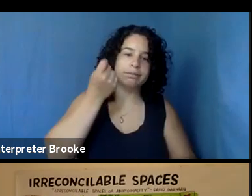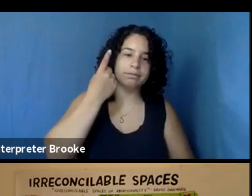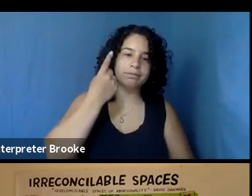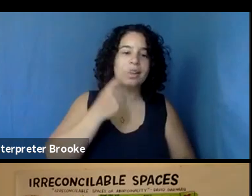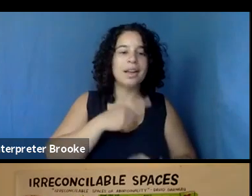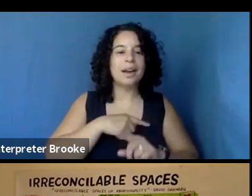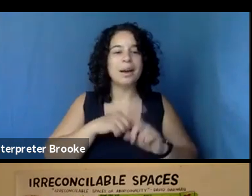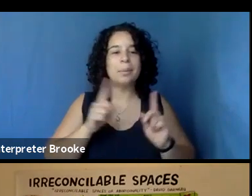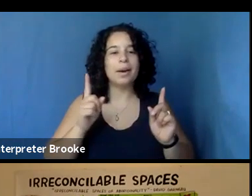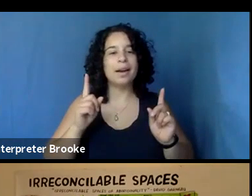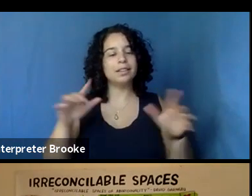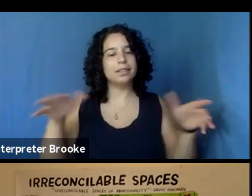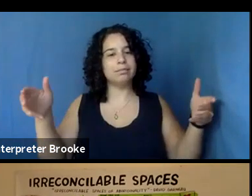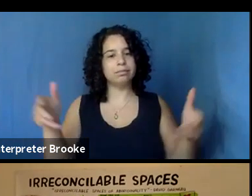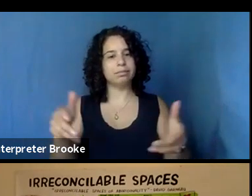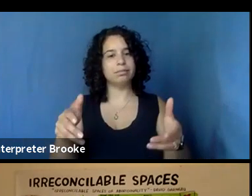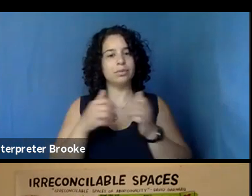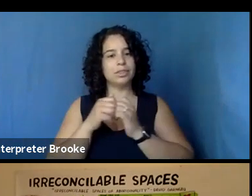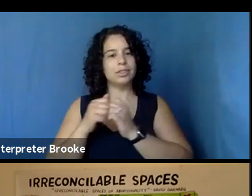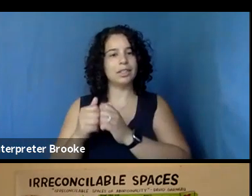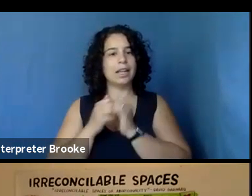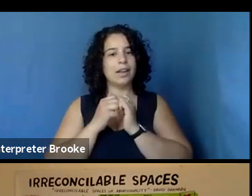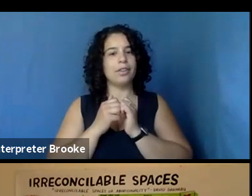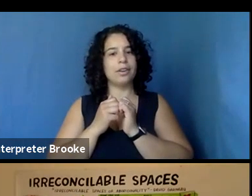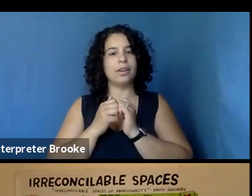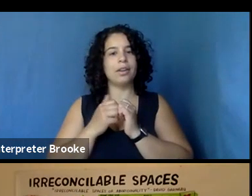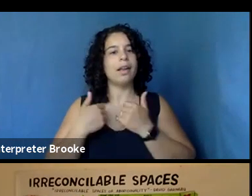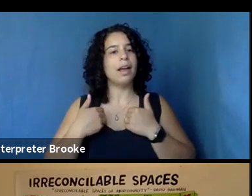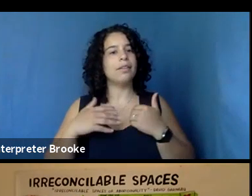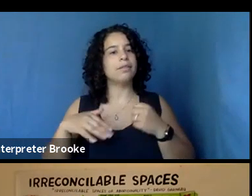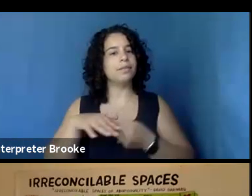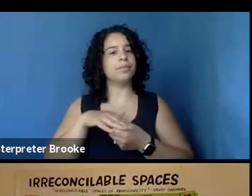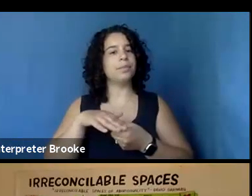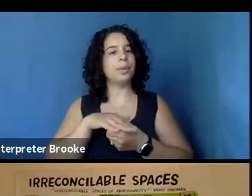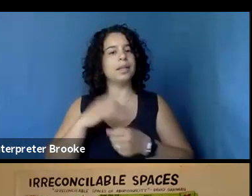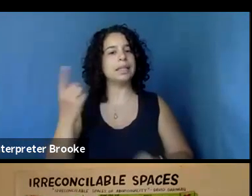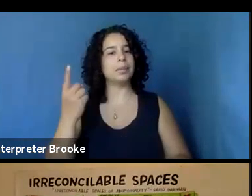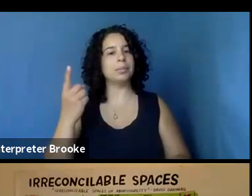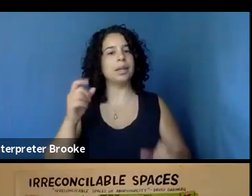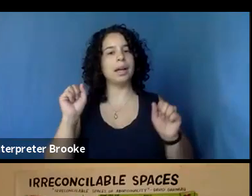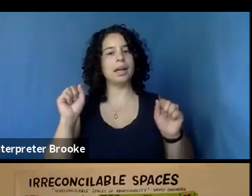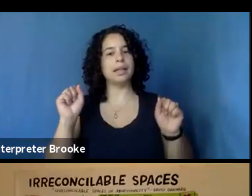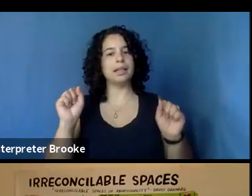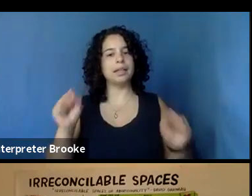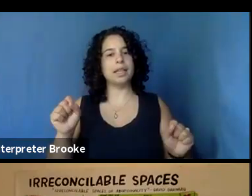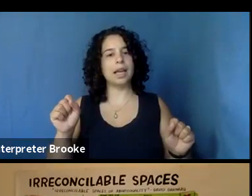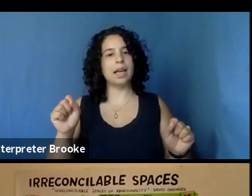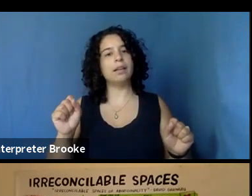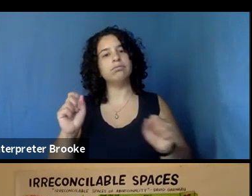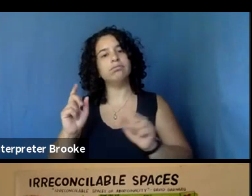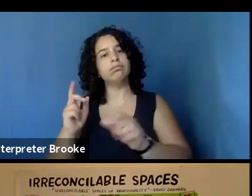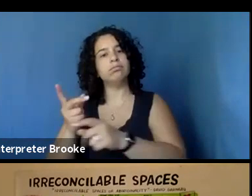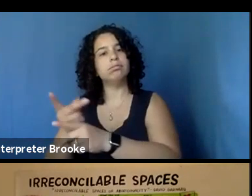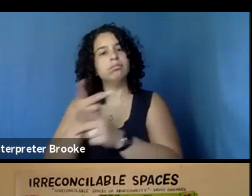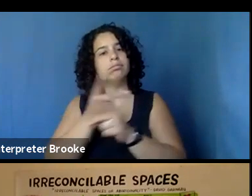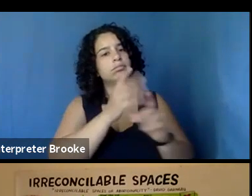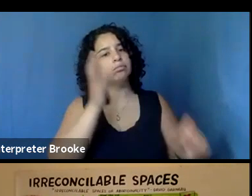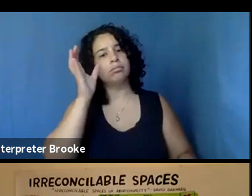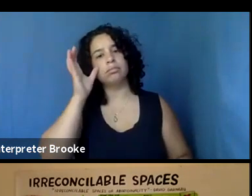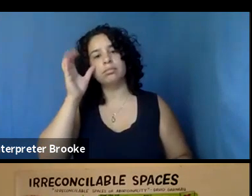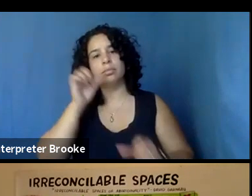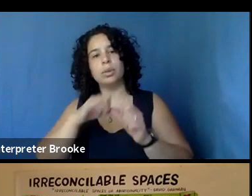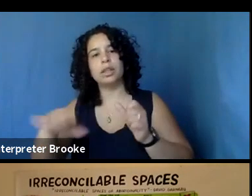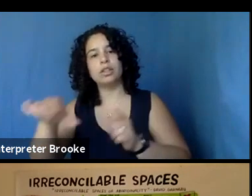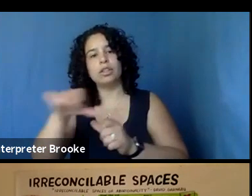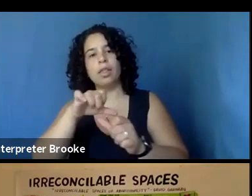That there would be a space where I could tend to other people, and other people could